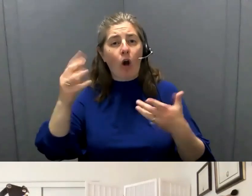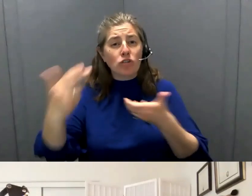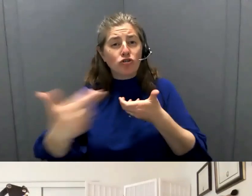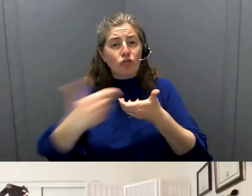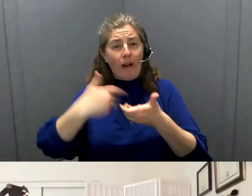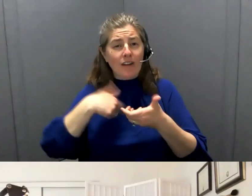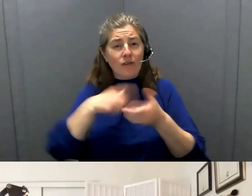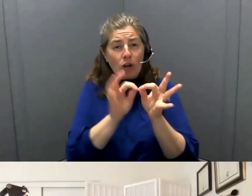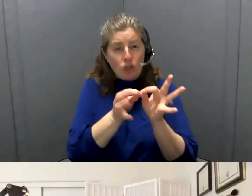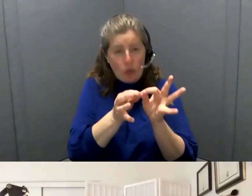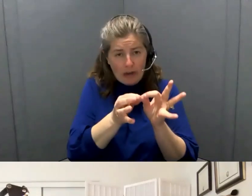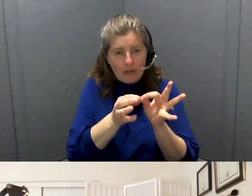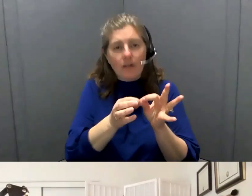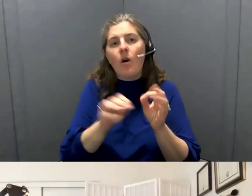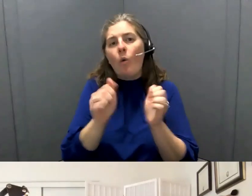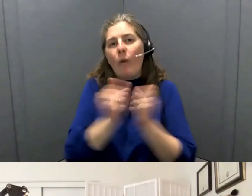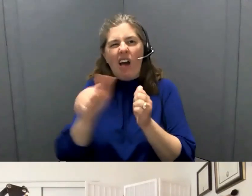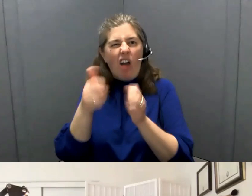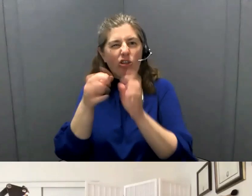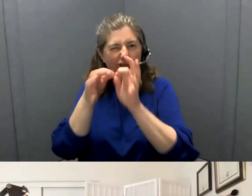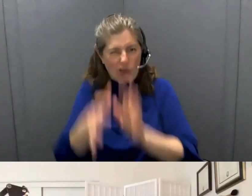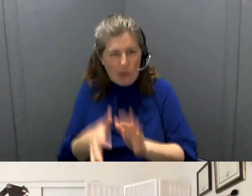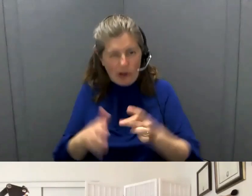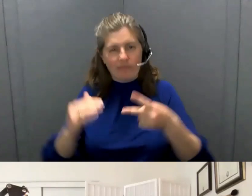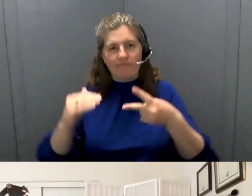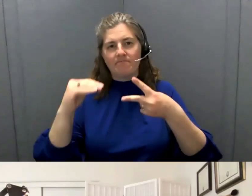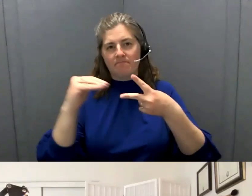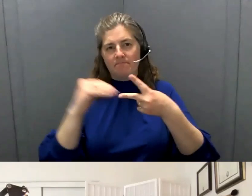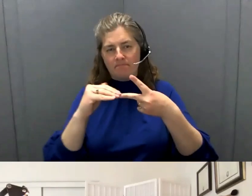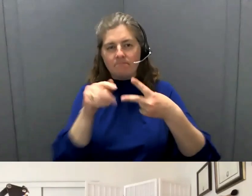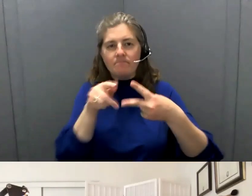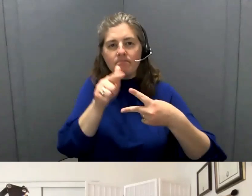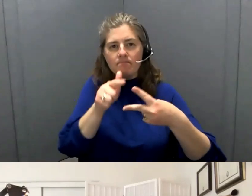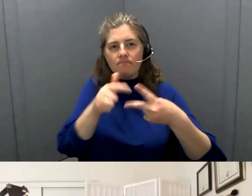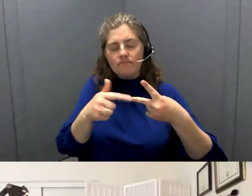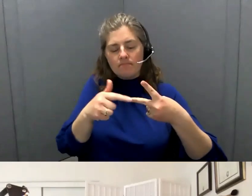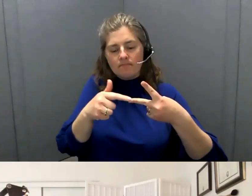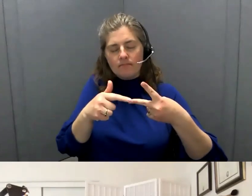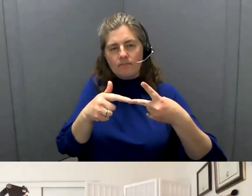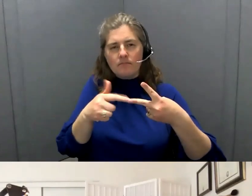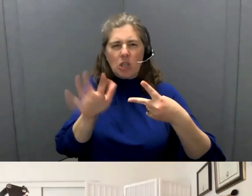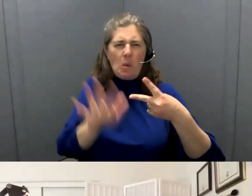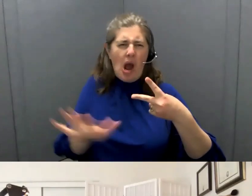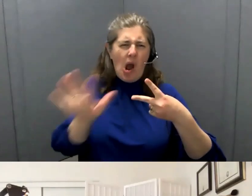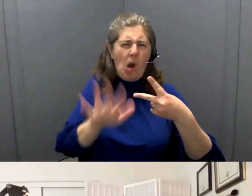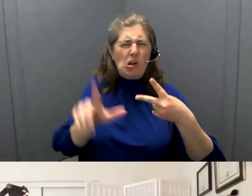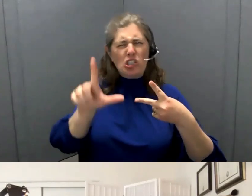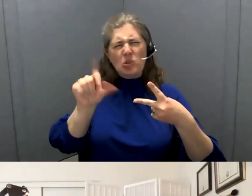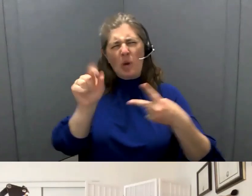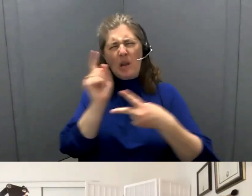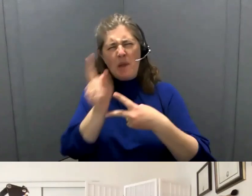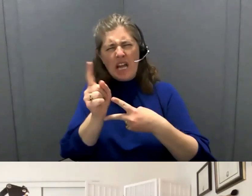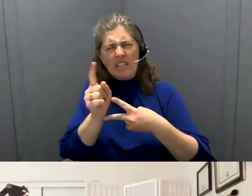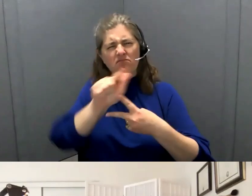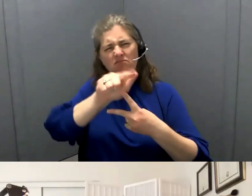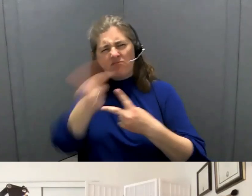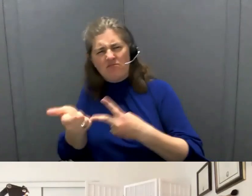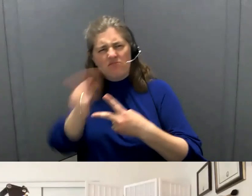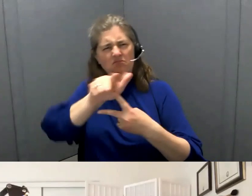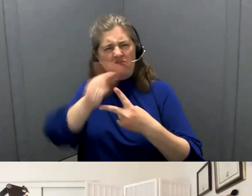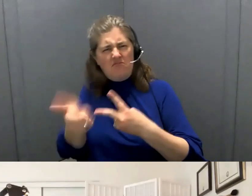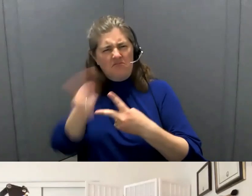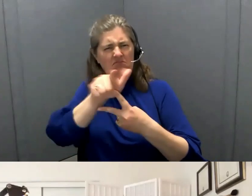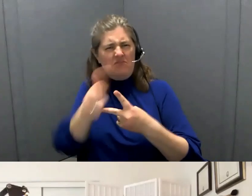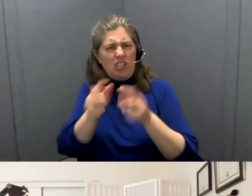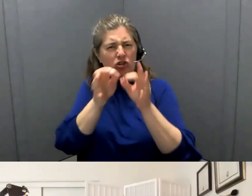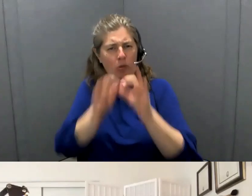for the ASL interpretation, and she will be joined in roughly 20-minute intervals